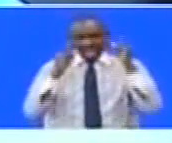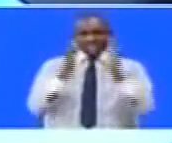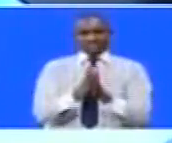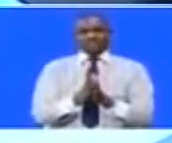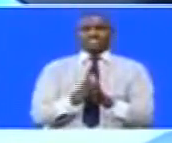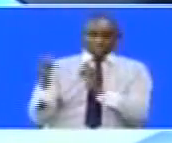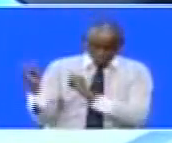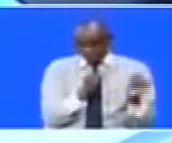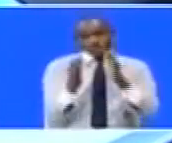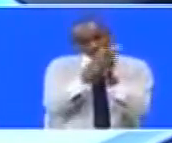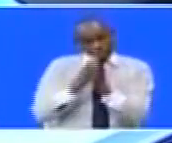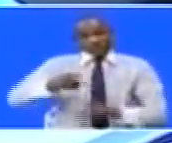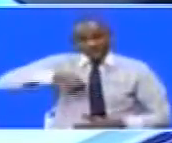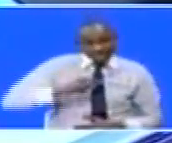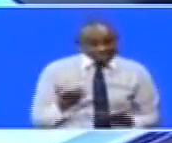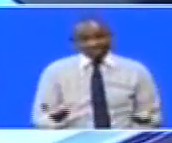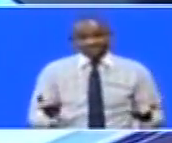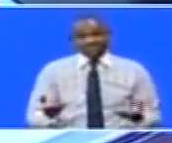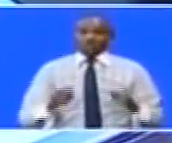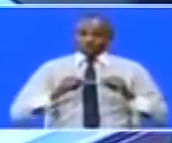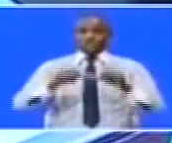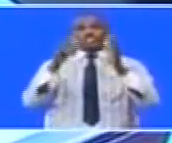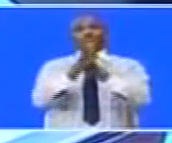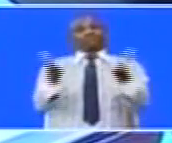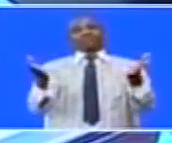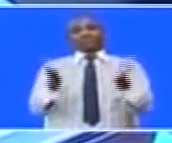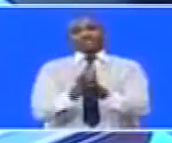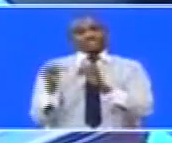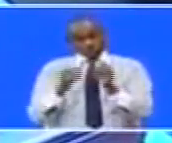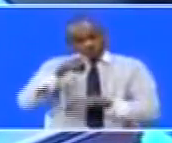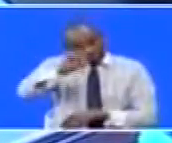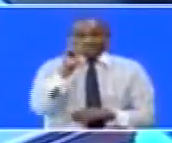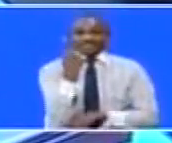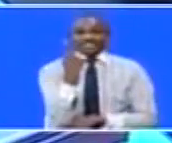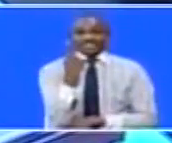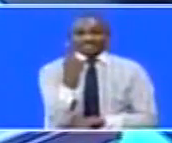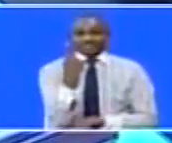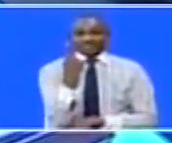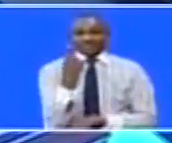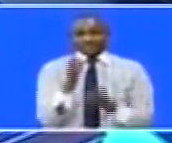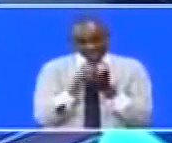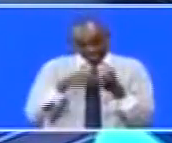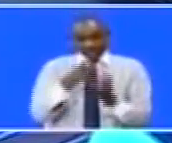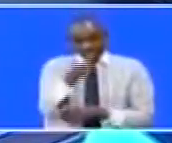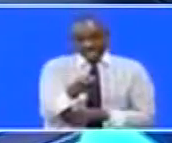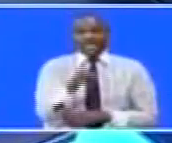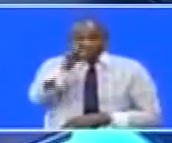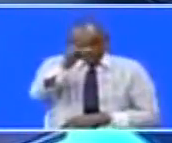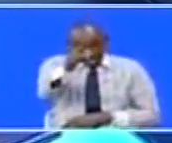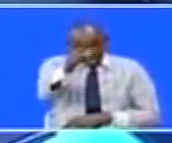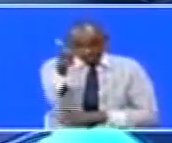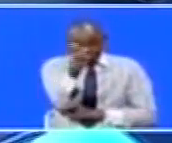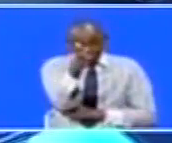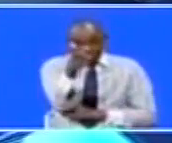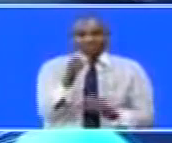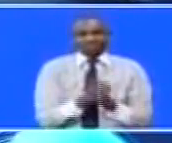So introduce the story for us. And, but first, start by introducing yourself. So where do I read? Do I read from here? No. You read from there. I read